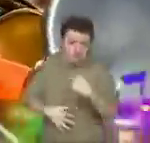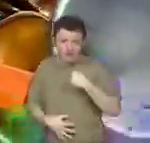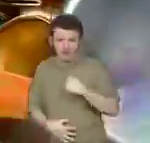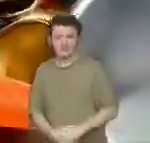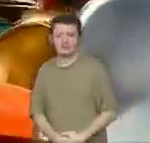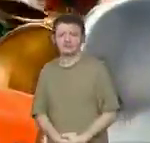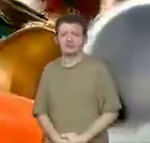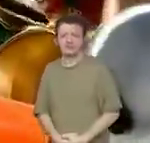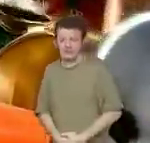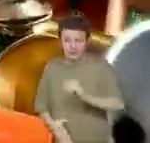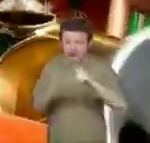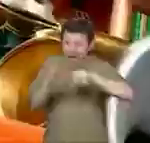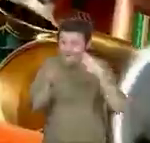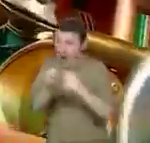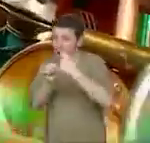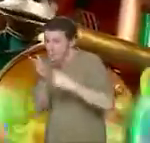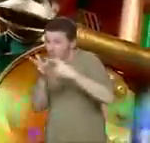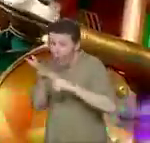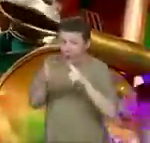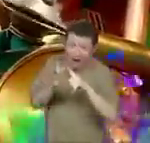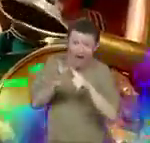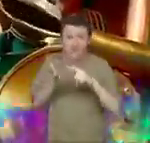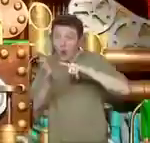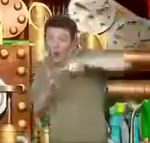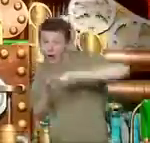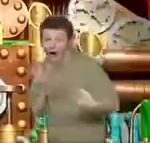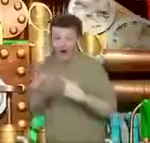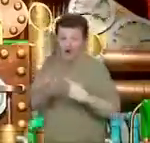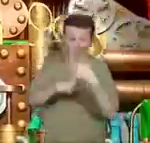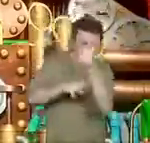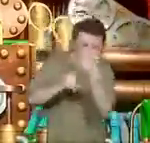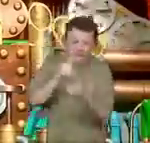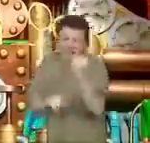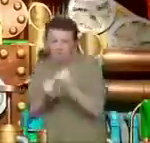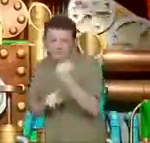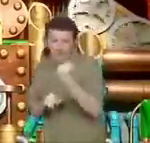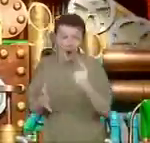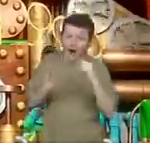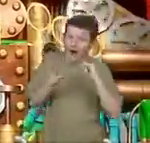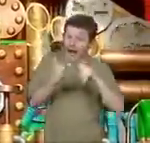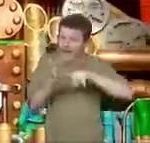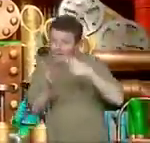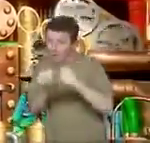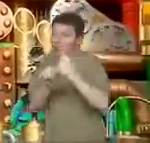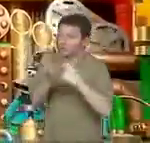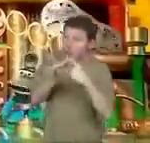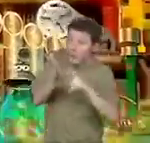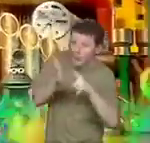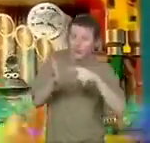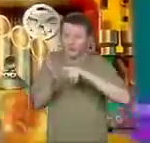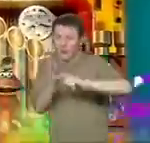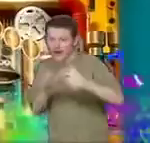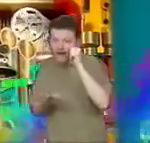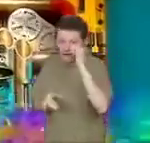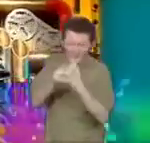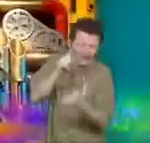Iva, Groove, and Tula, too, can find what they need to know. So Iva, Groove, and Tula, too, can find what they